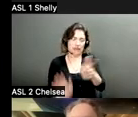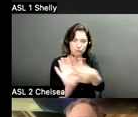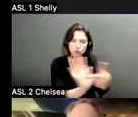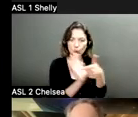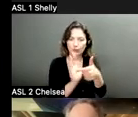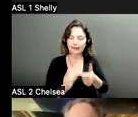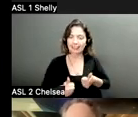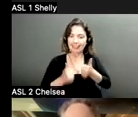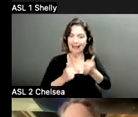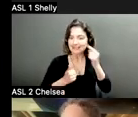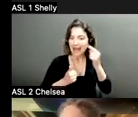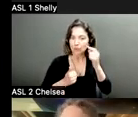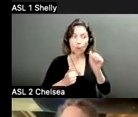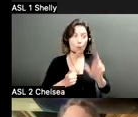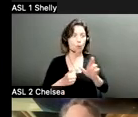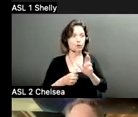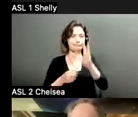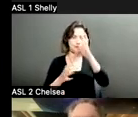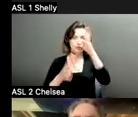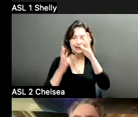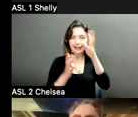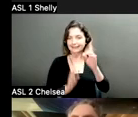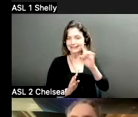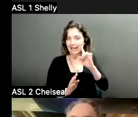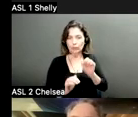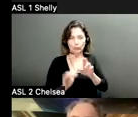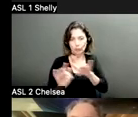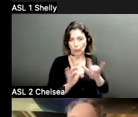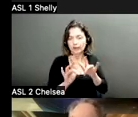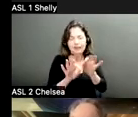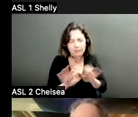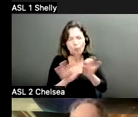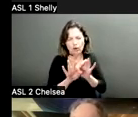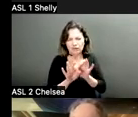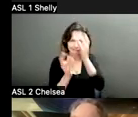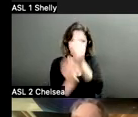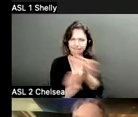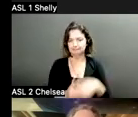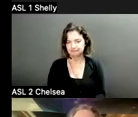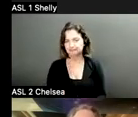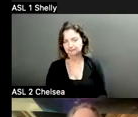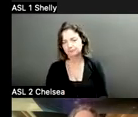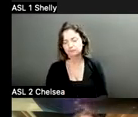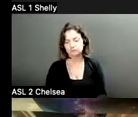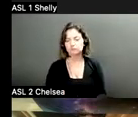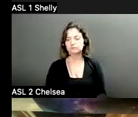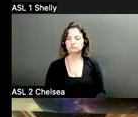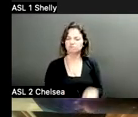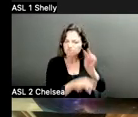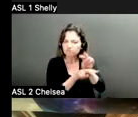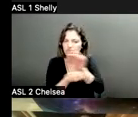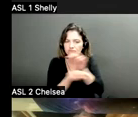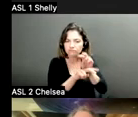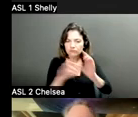right? Or installation or, you know, recording or anything like that, where you don't necessarily give everybody the opportunity. I will keep an eye on